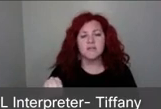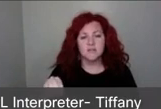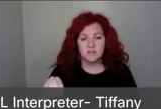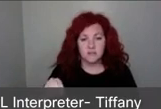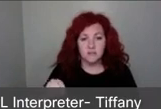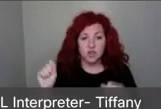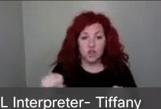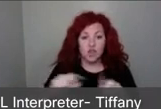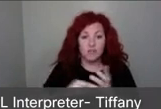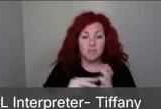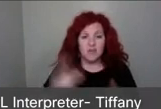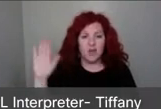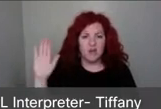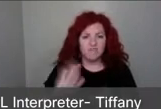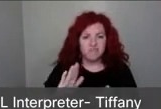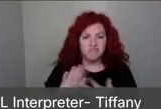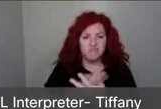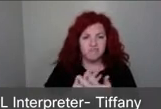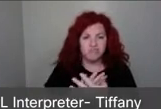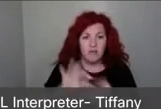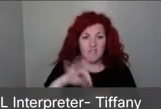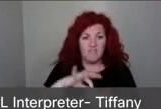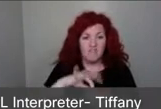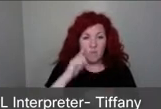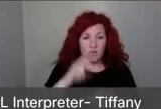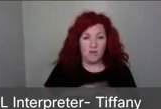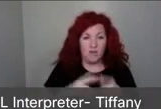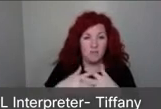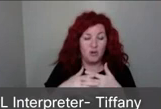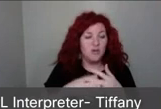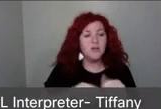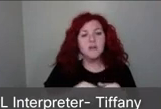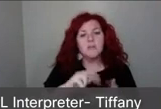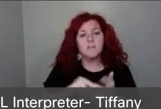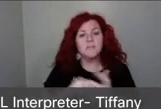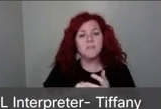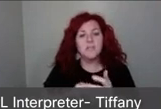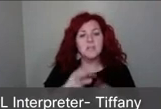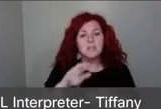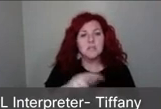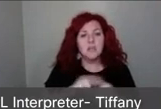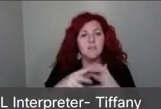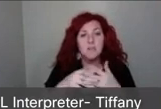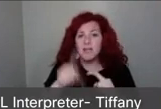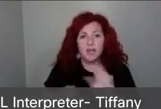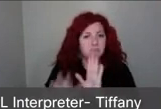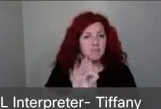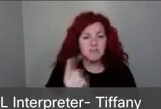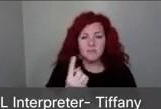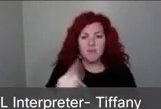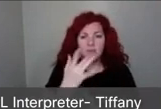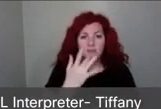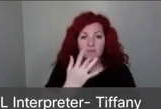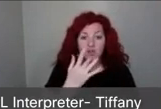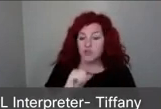of the Native American vote and the inability of Native Americans to elect a candidate of choice. The tribe opposes modifications that